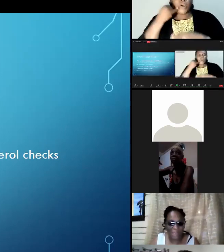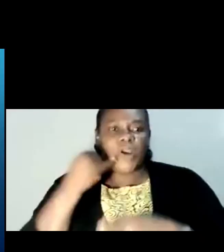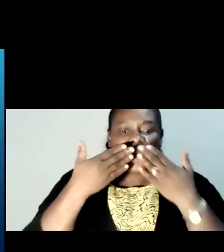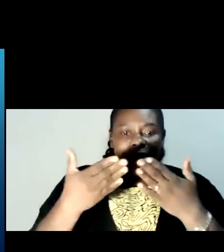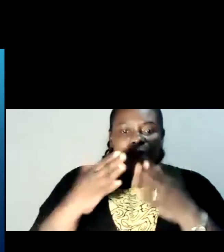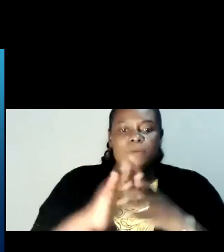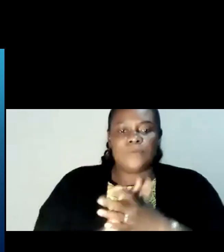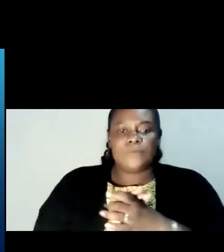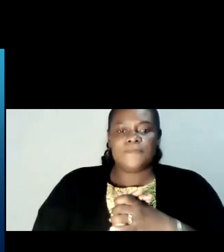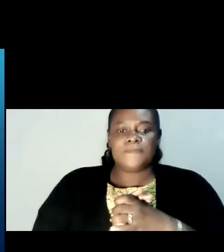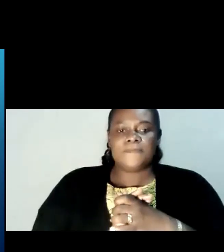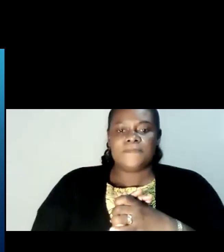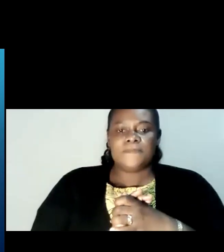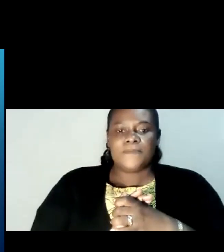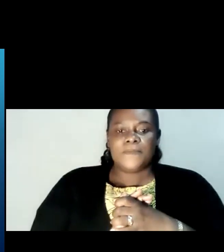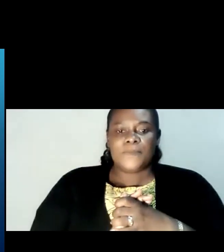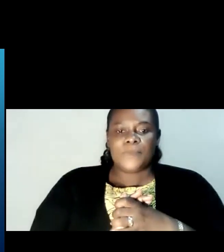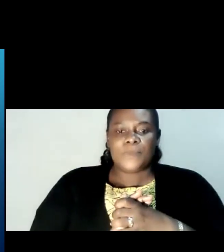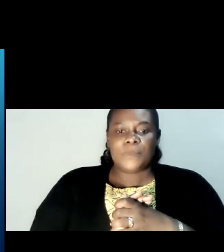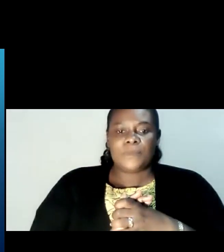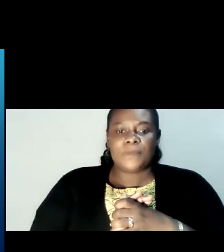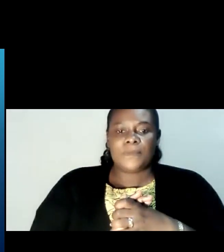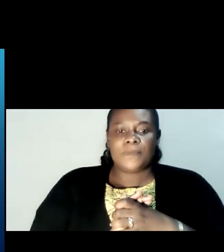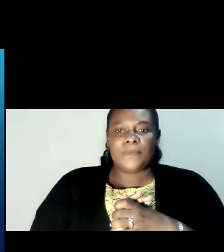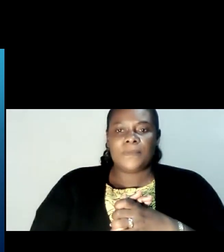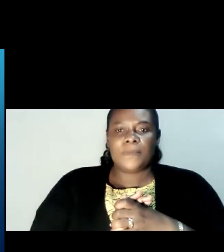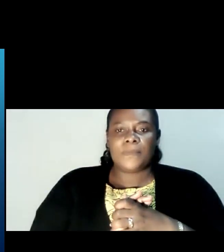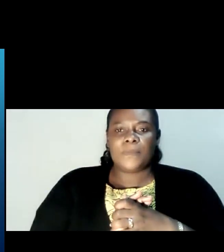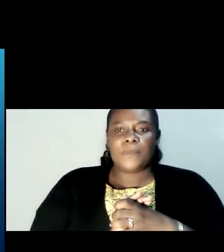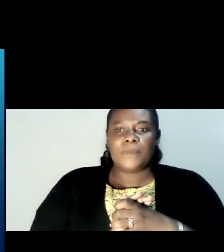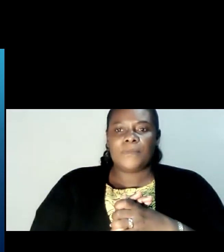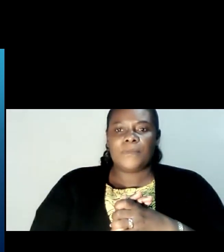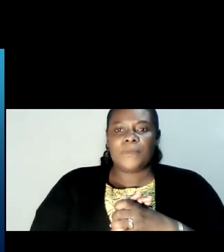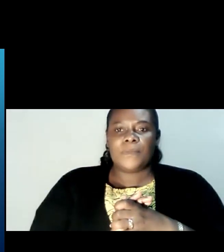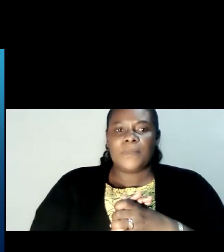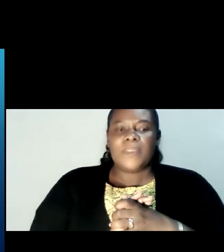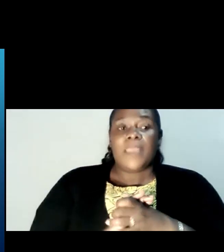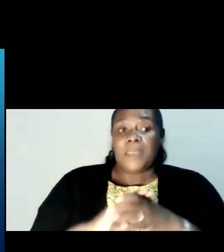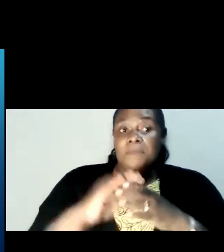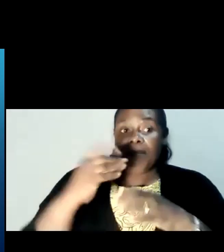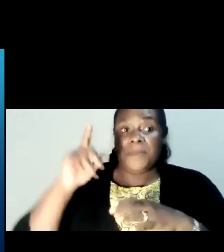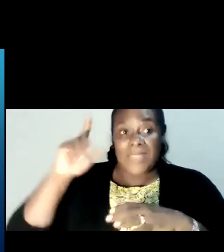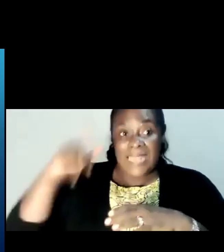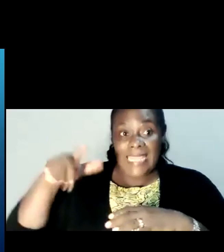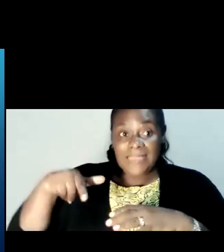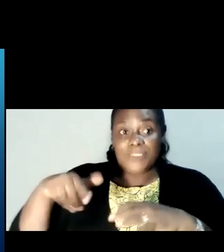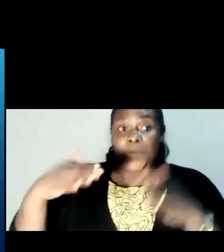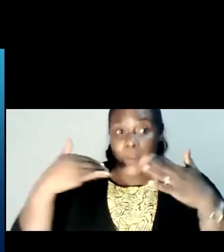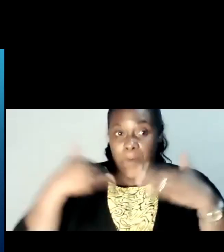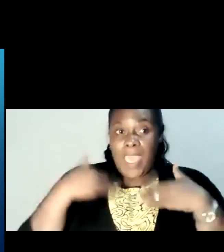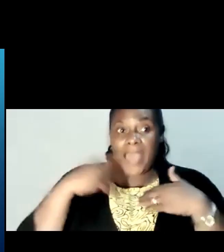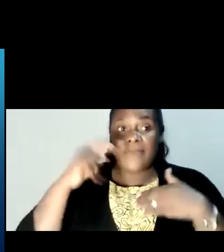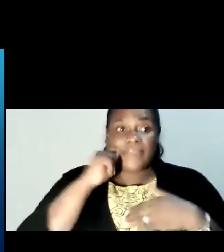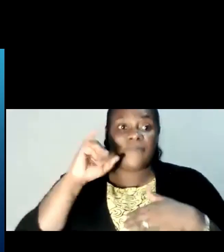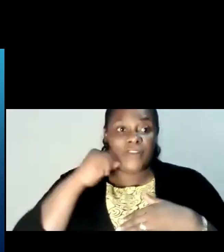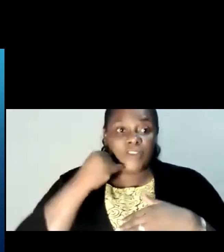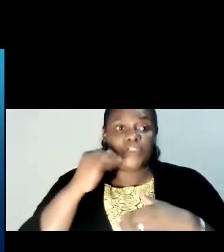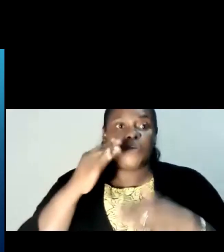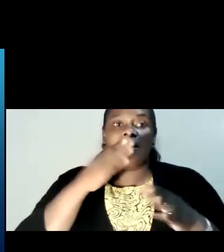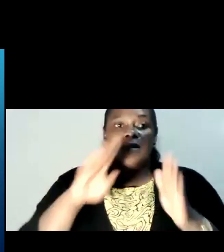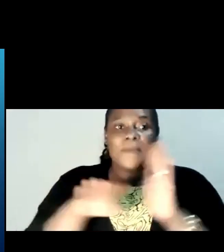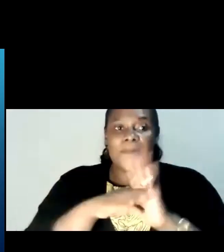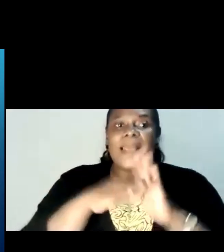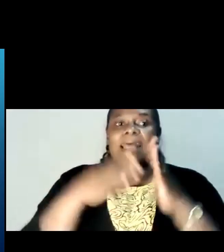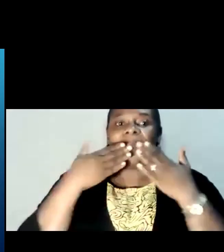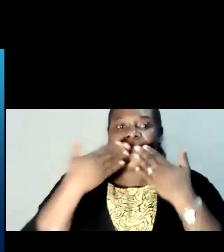appreciated. And in the distant future, we will have her back. Yeah? Thank you. Okay, thank you